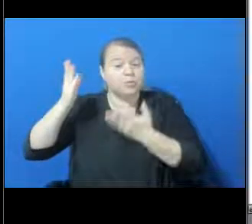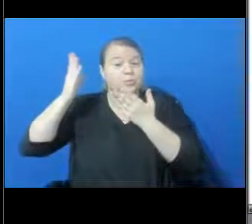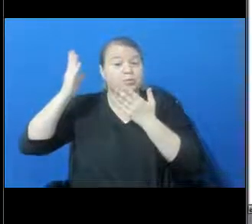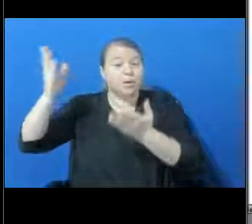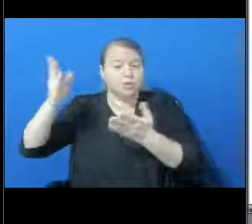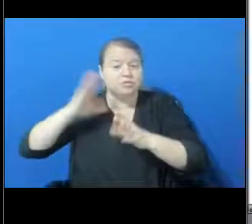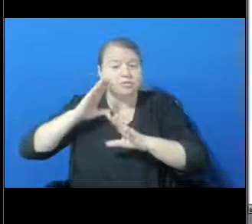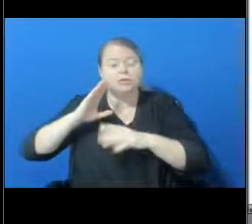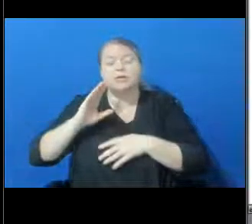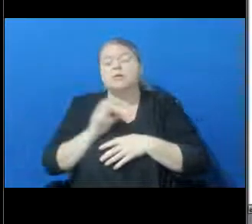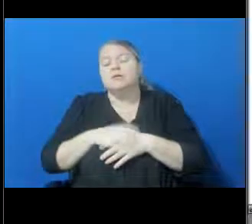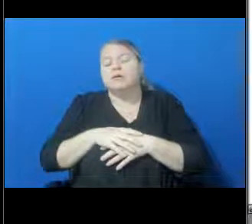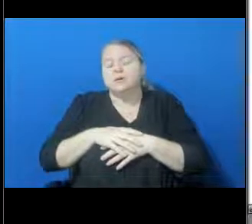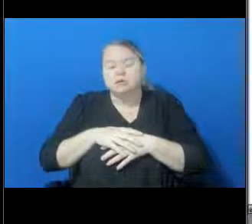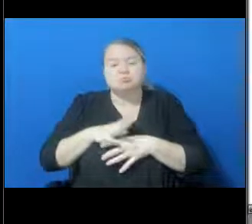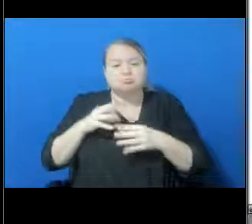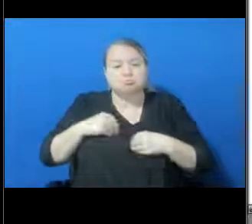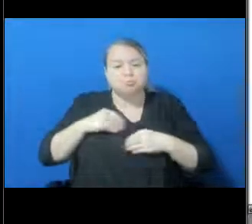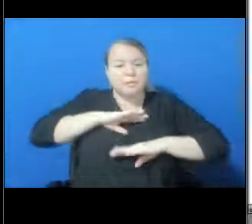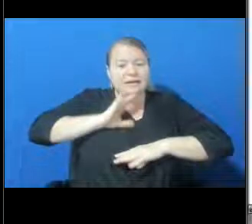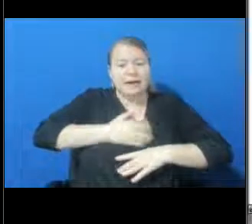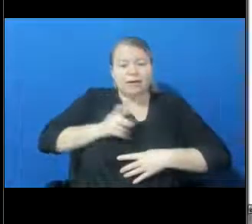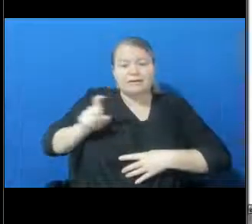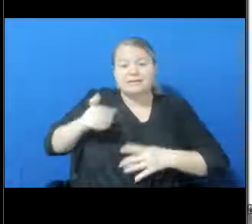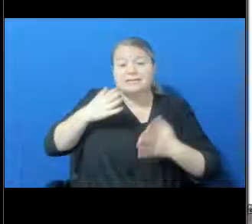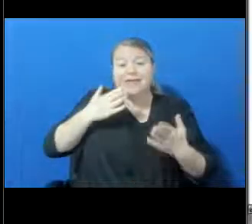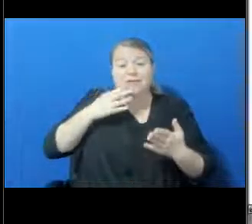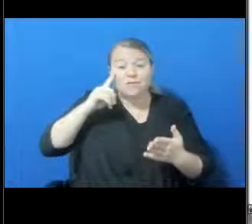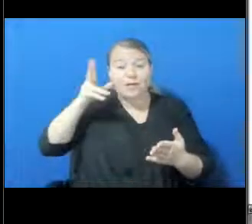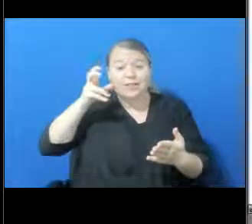our needs. Thank you for listening and taking action.